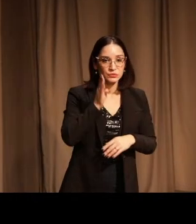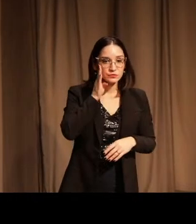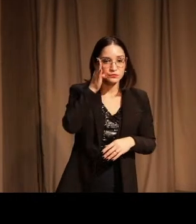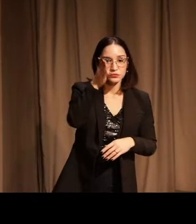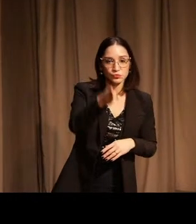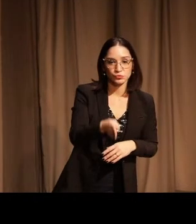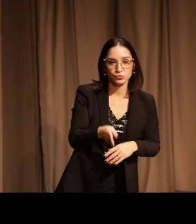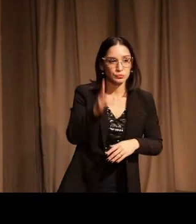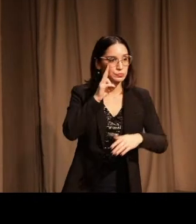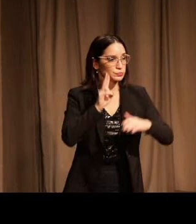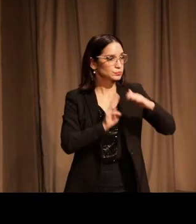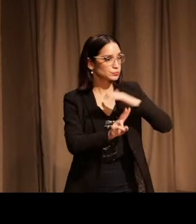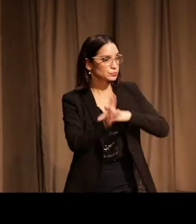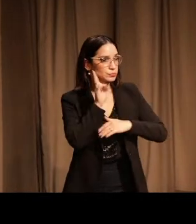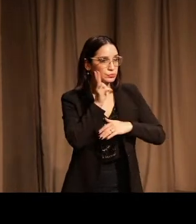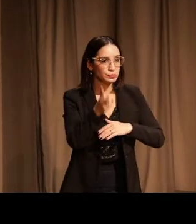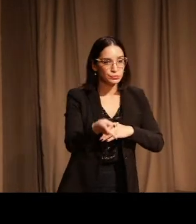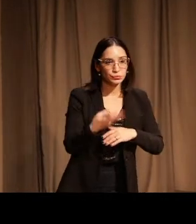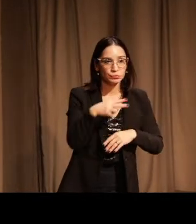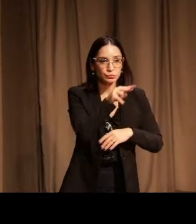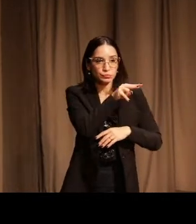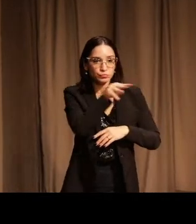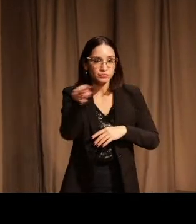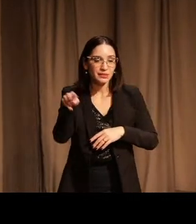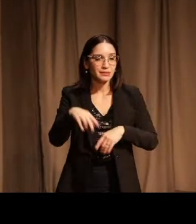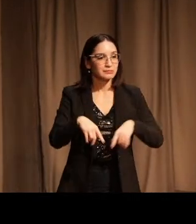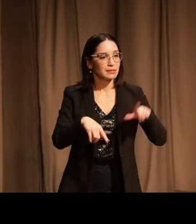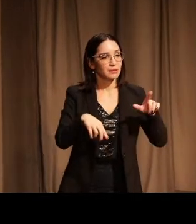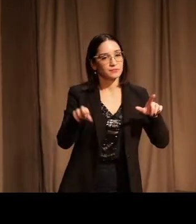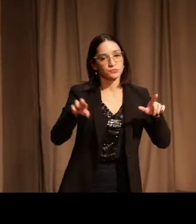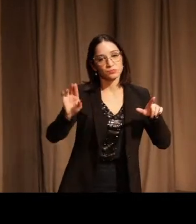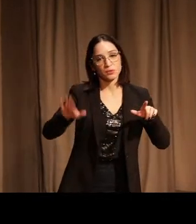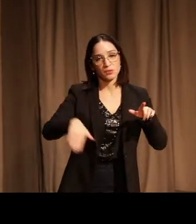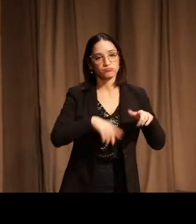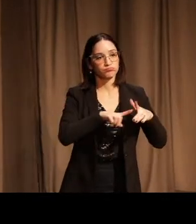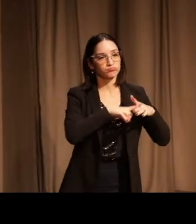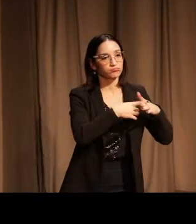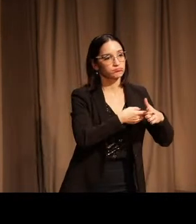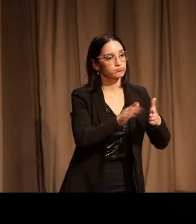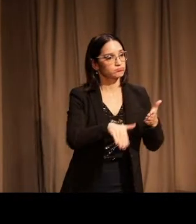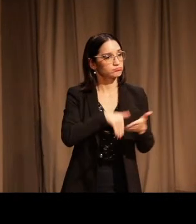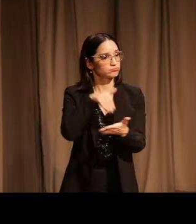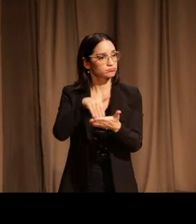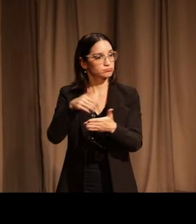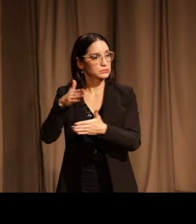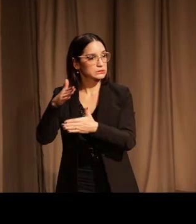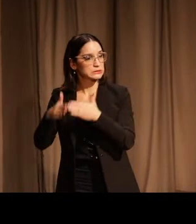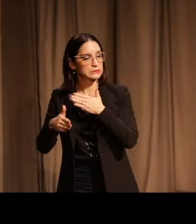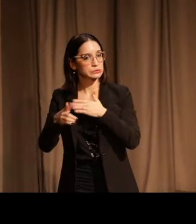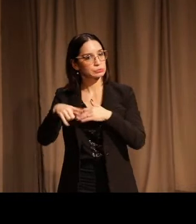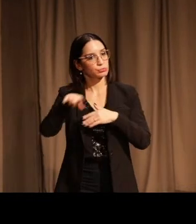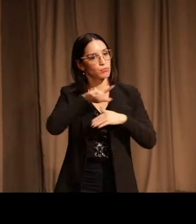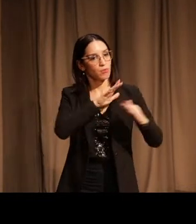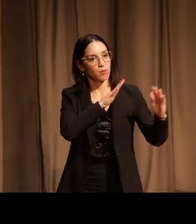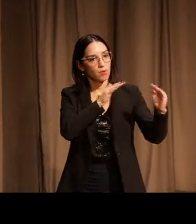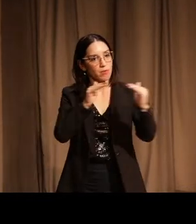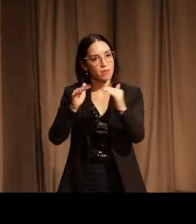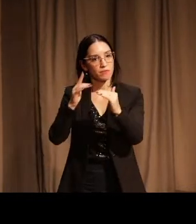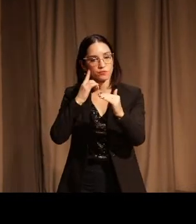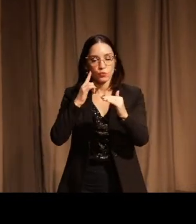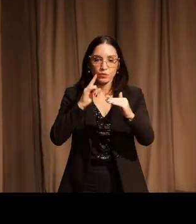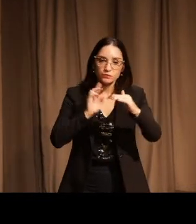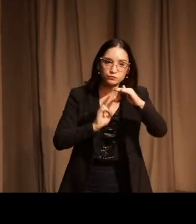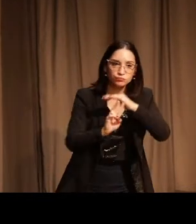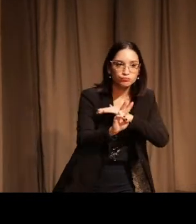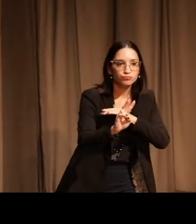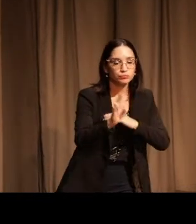we read from left to right. There's this beginning, middle, and end. And what do we hope for the future? Do we hope to have